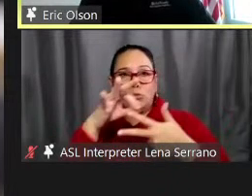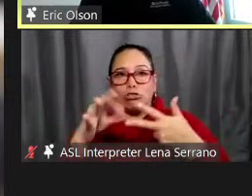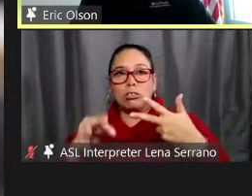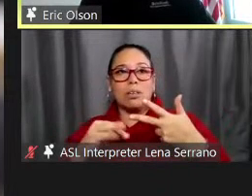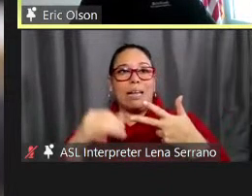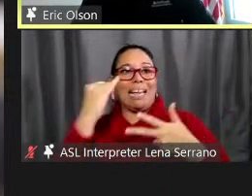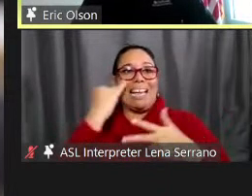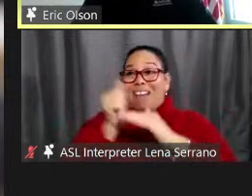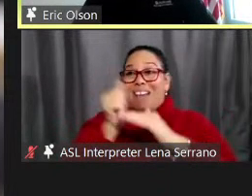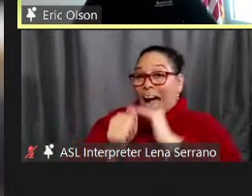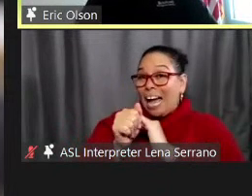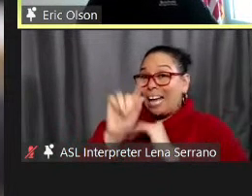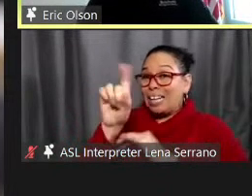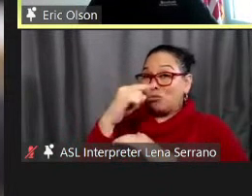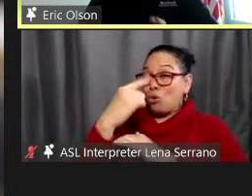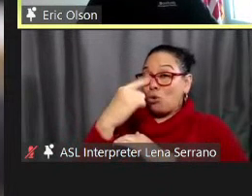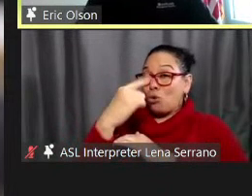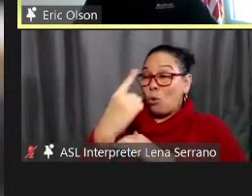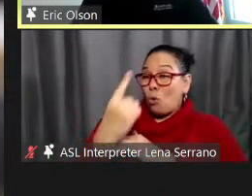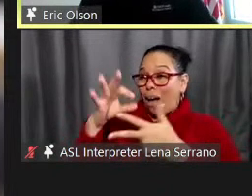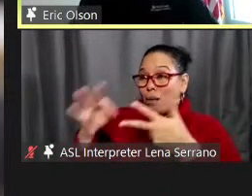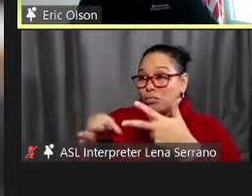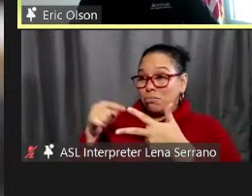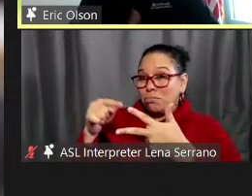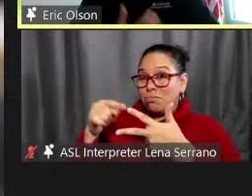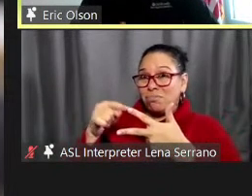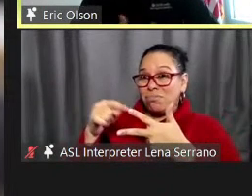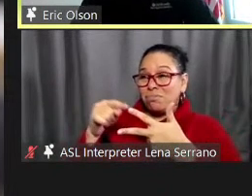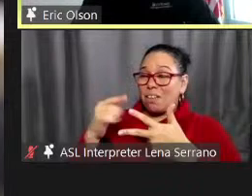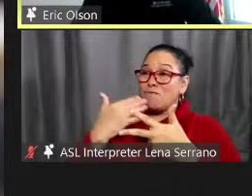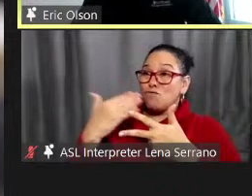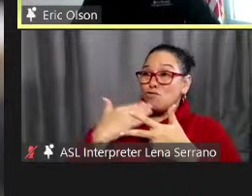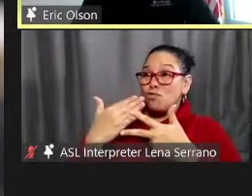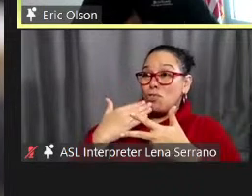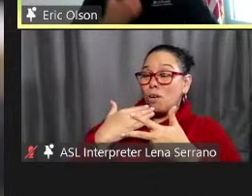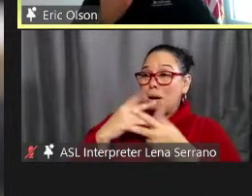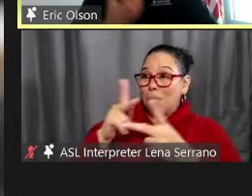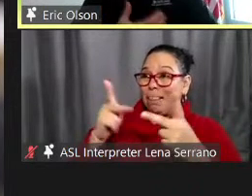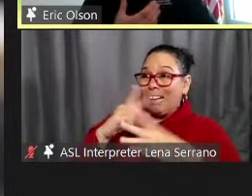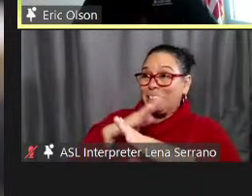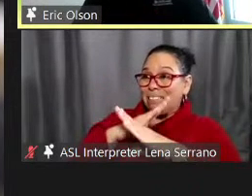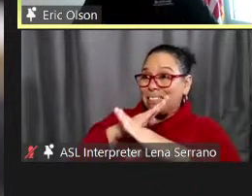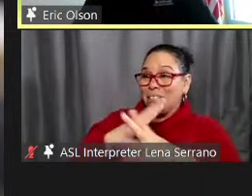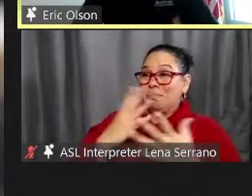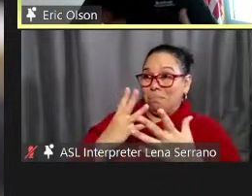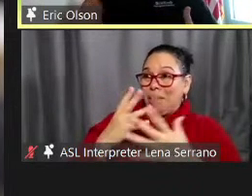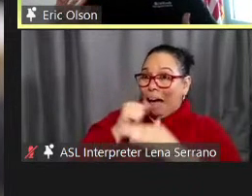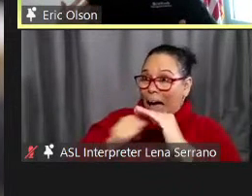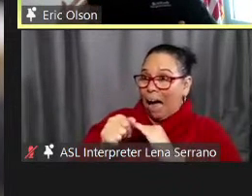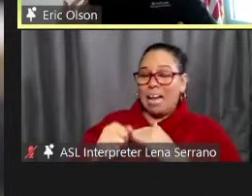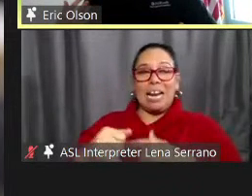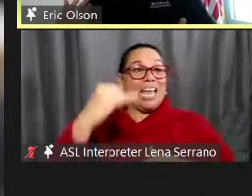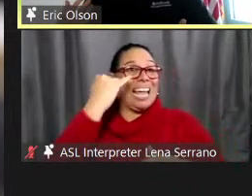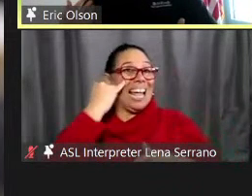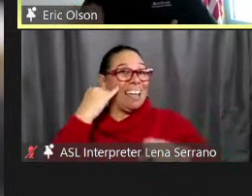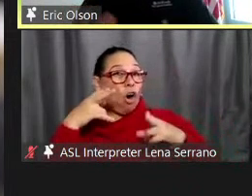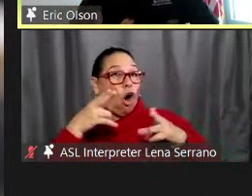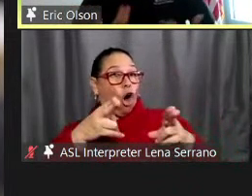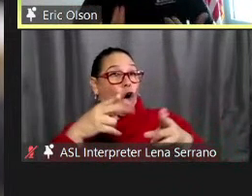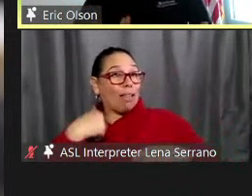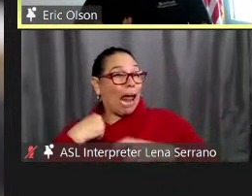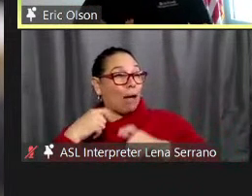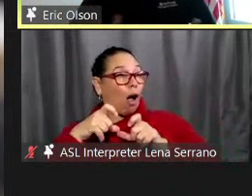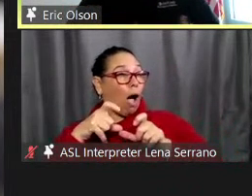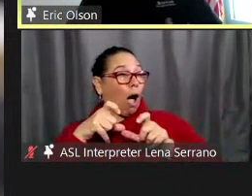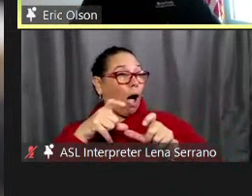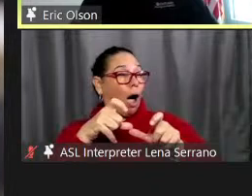is your only option and you have a good defensible space to do so, hide. And if I am running down a hallway and I've got several other survivors or